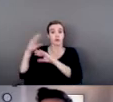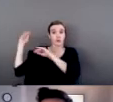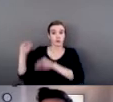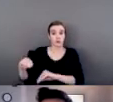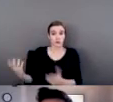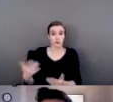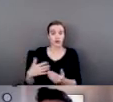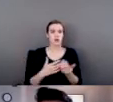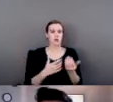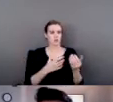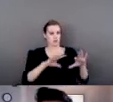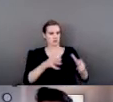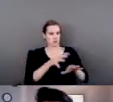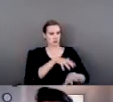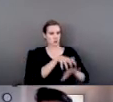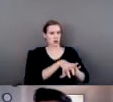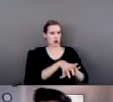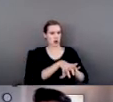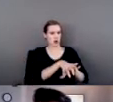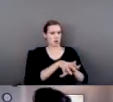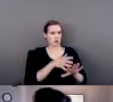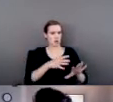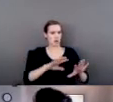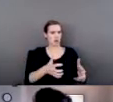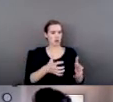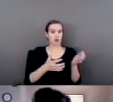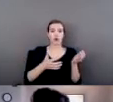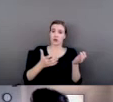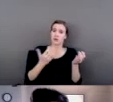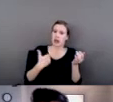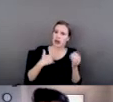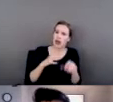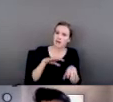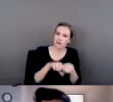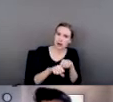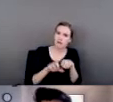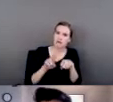domestic violence didn't really exist to the magnitude that it does, you know, today